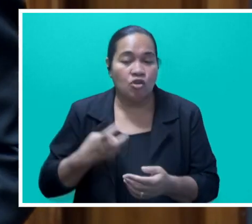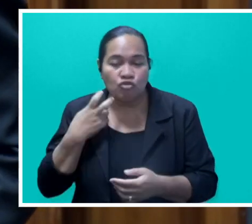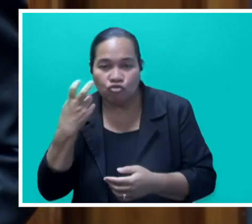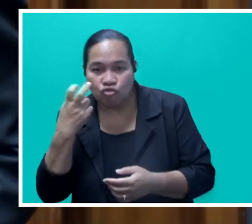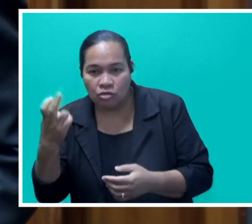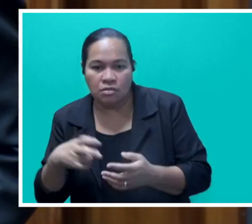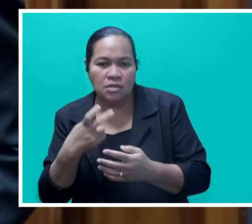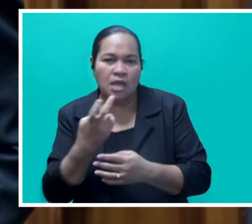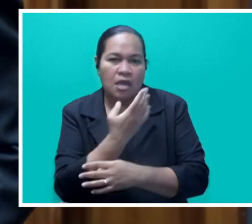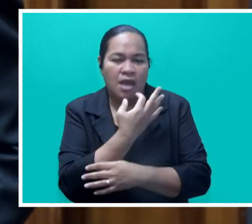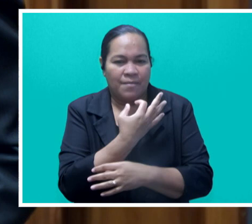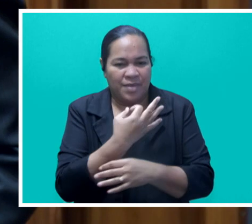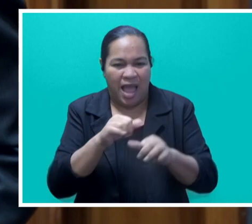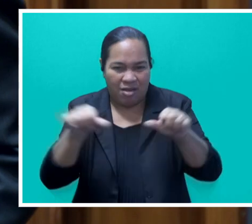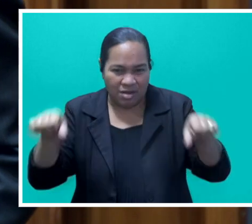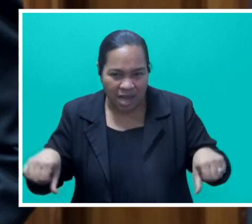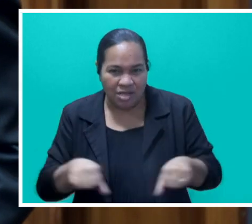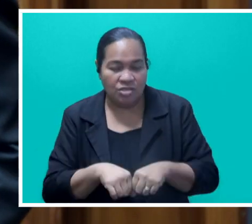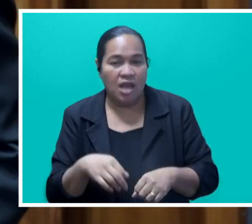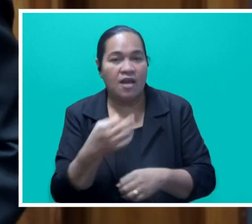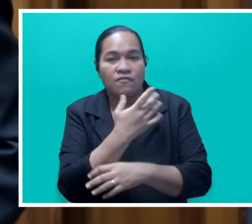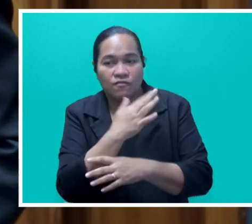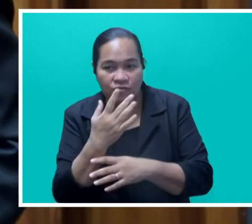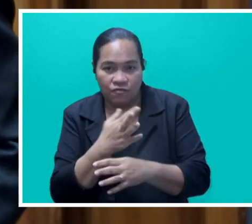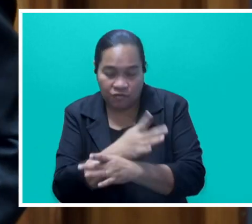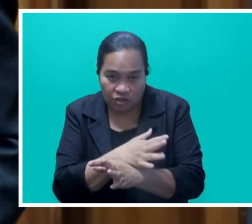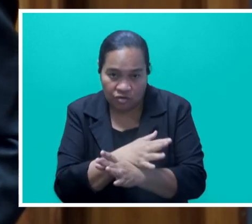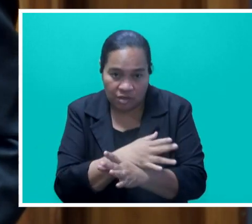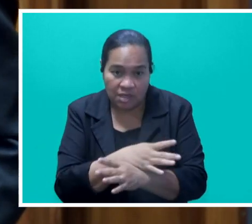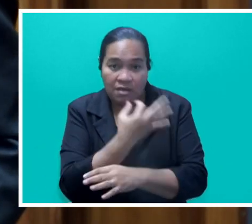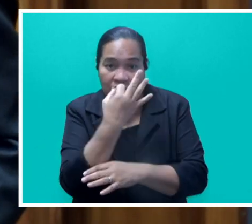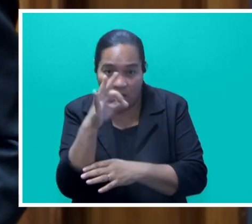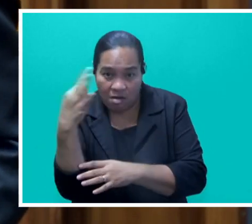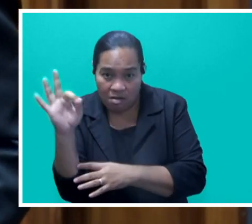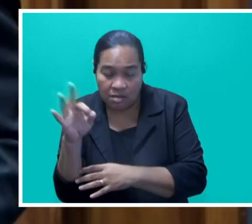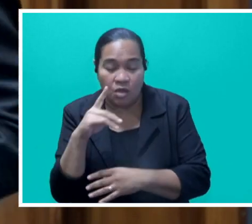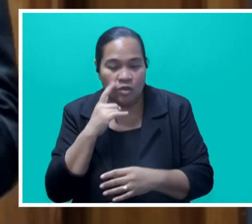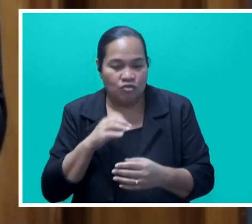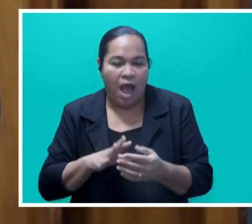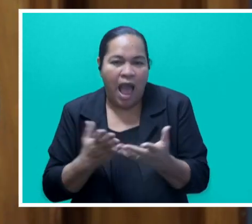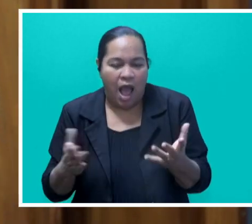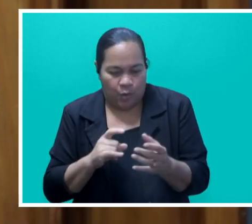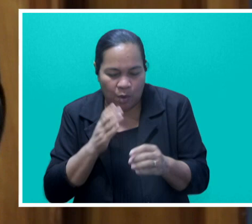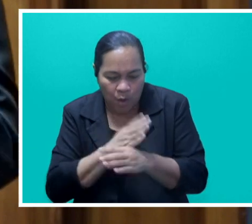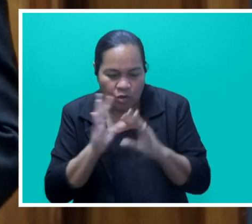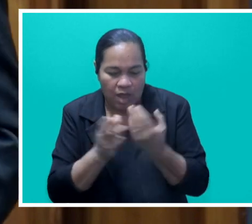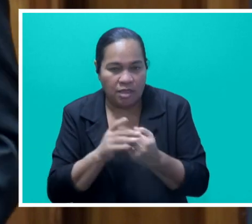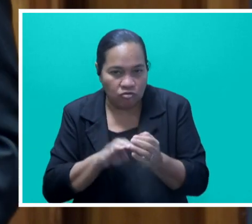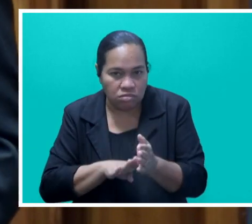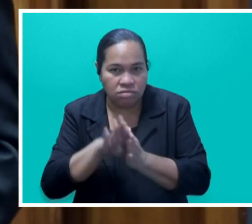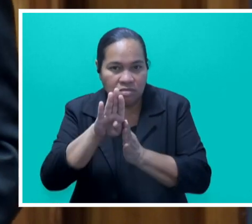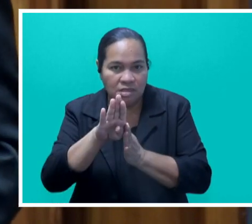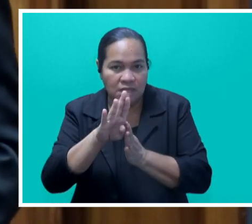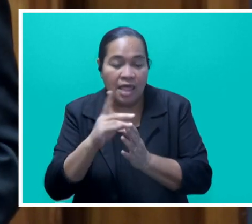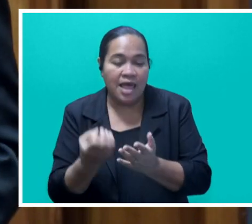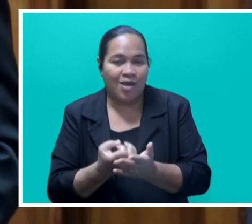Agriculture, Fisheries, Forests, and other key ministries to increase the economic pie. To be honest,